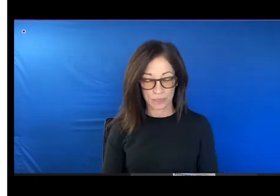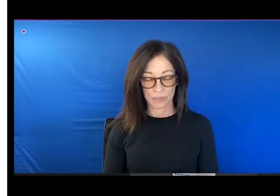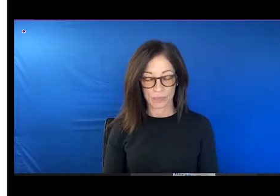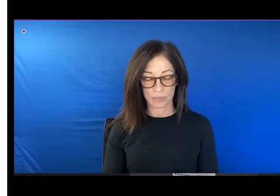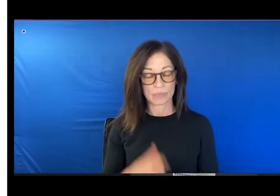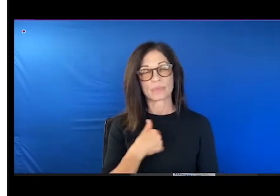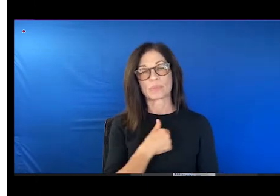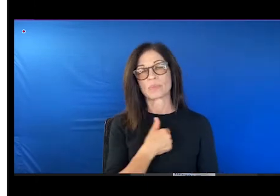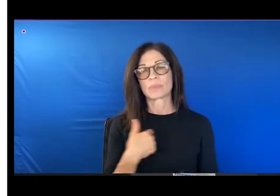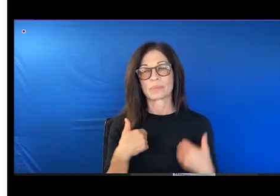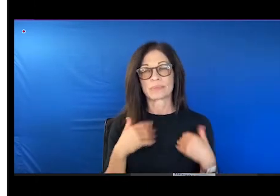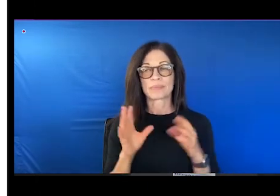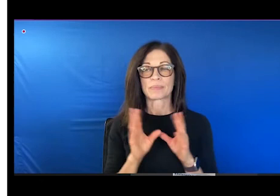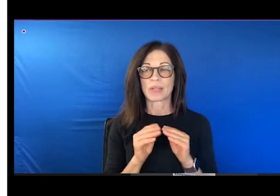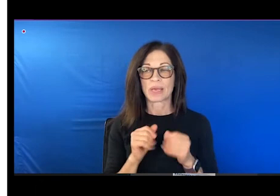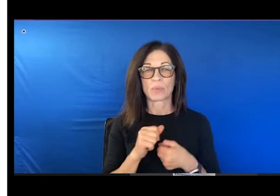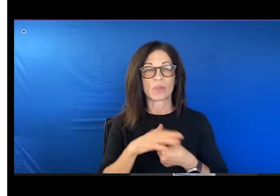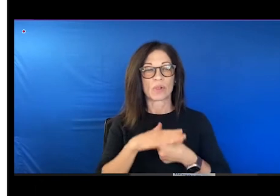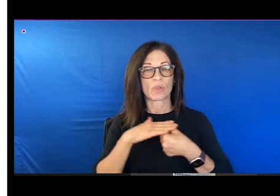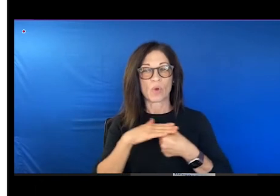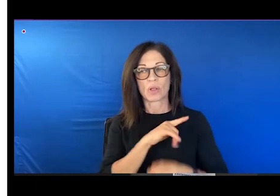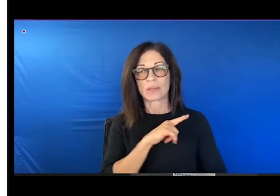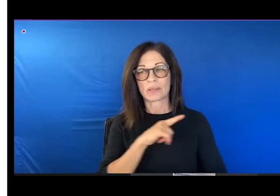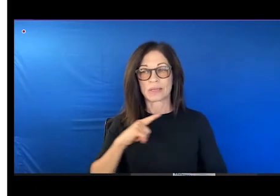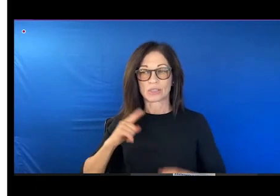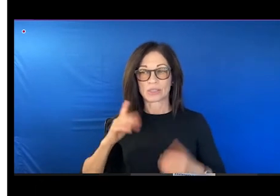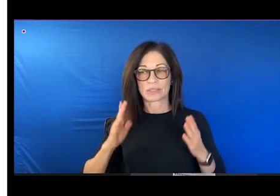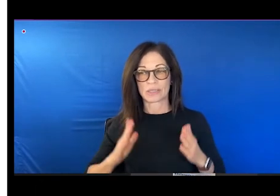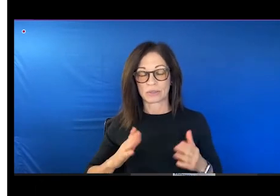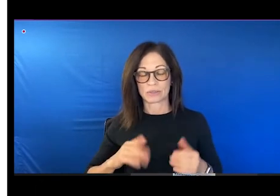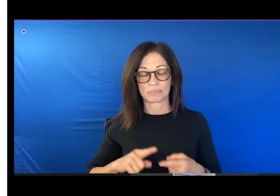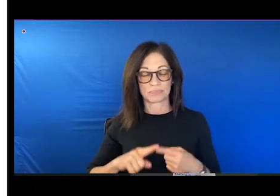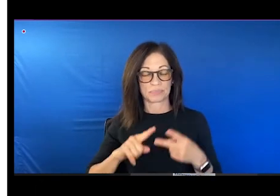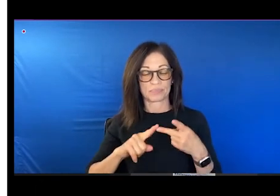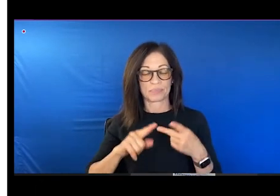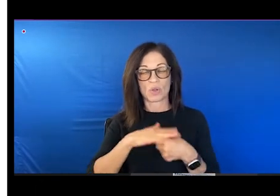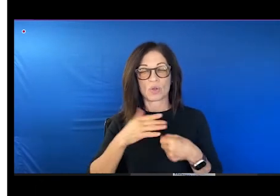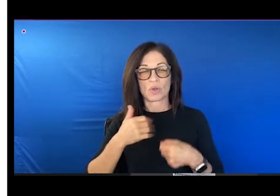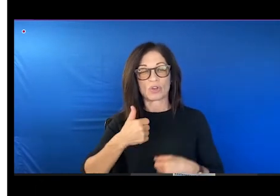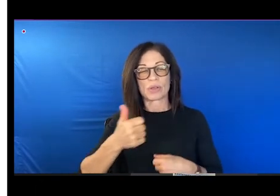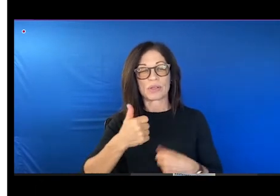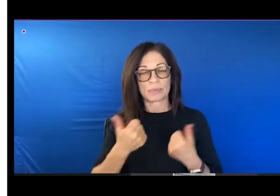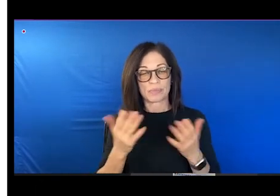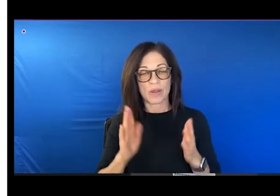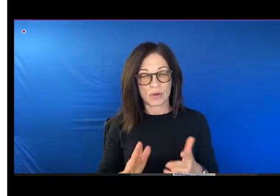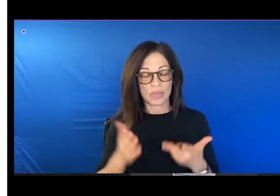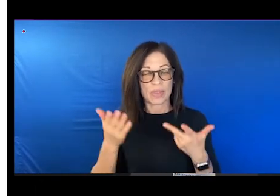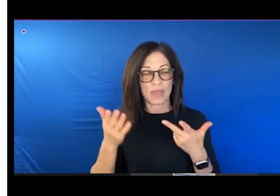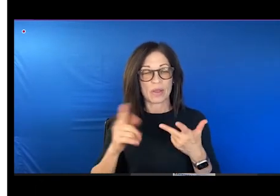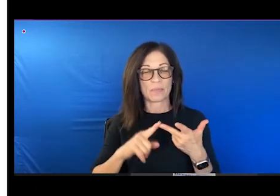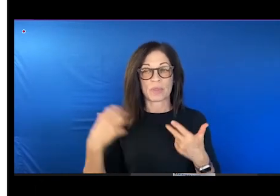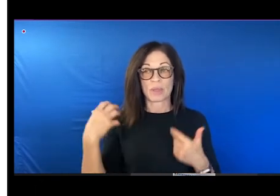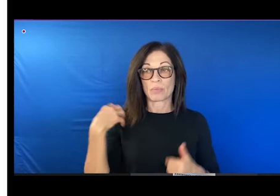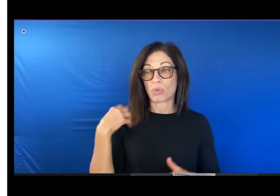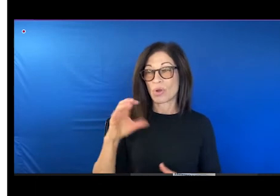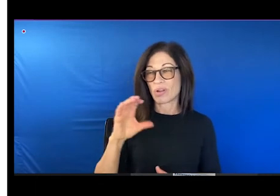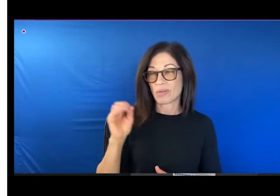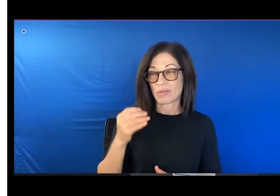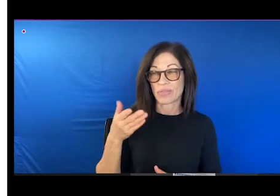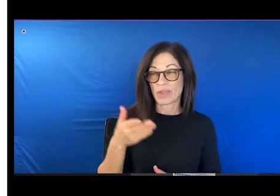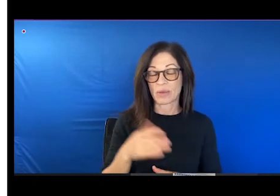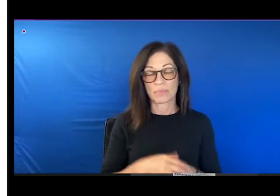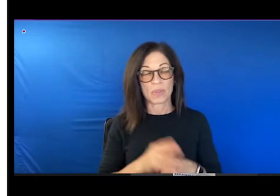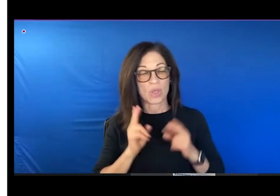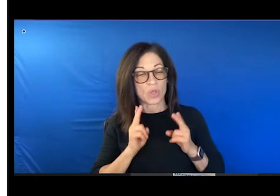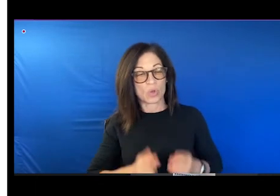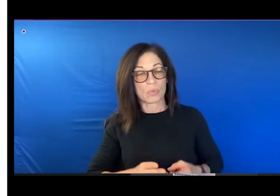And we had a meeting with local legislators were there, the local transit providers were there, the employer